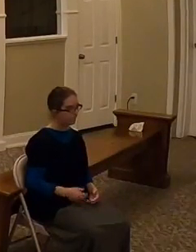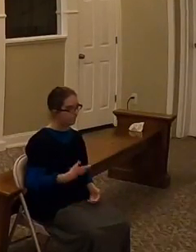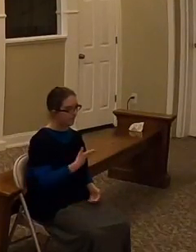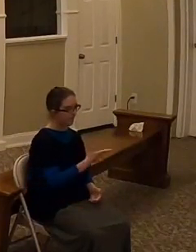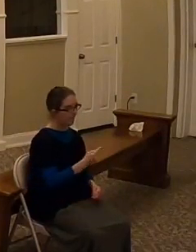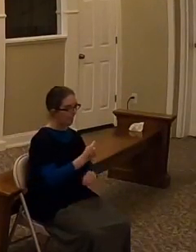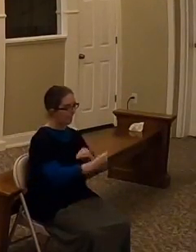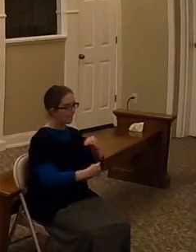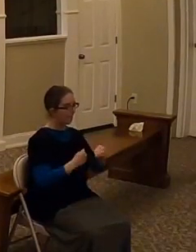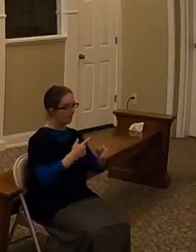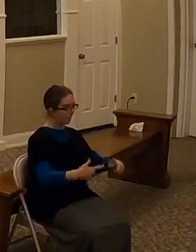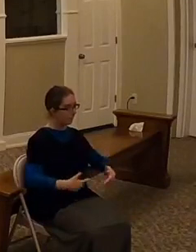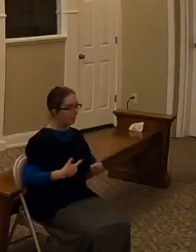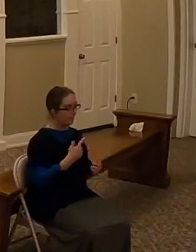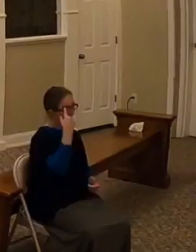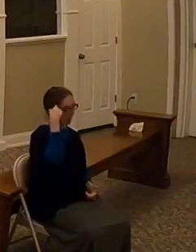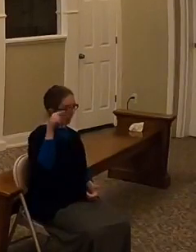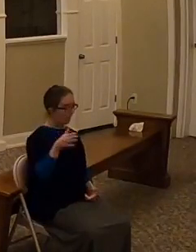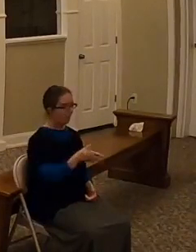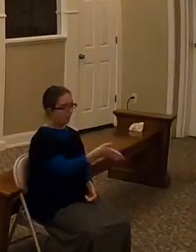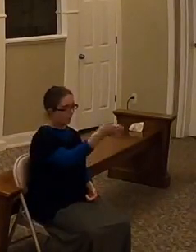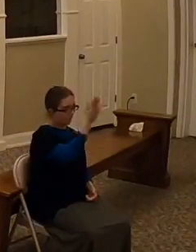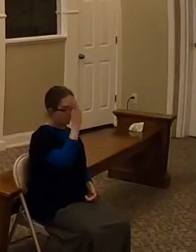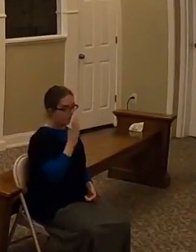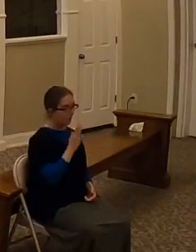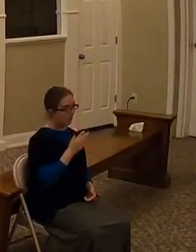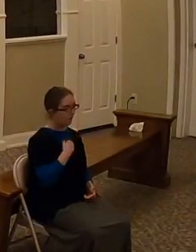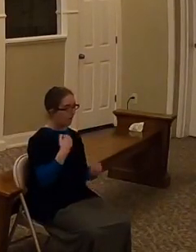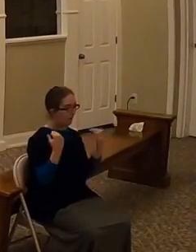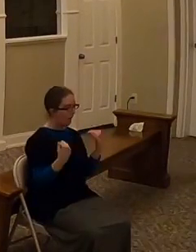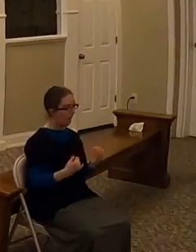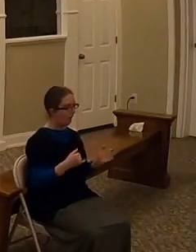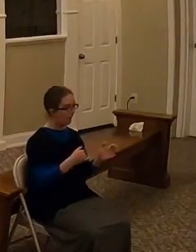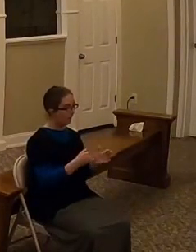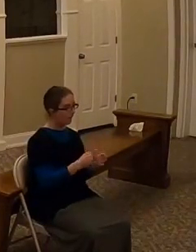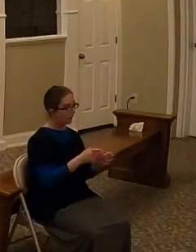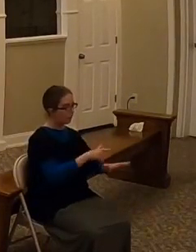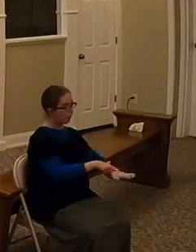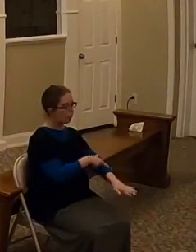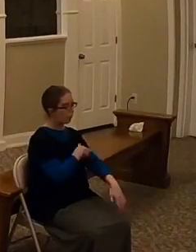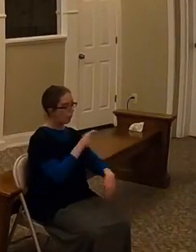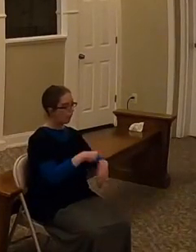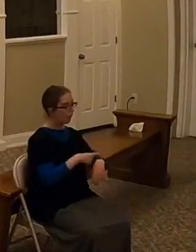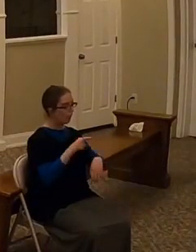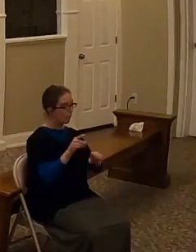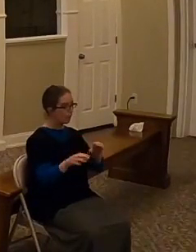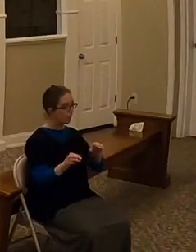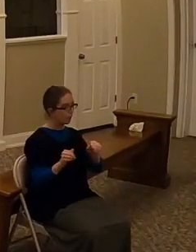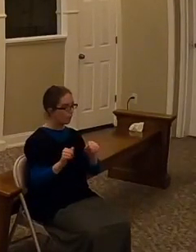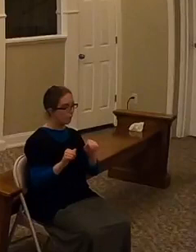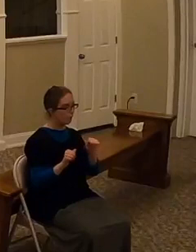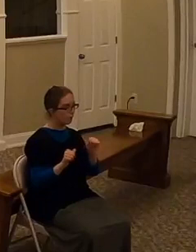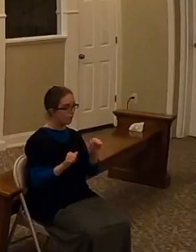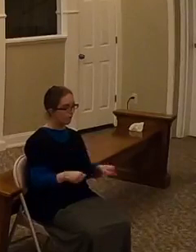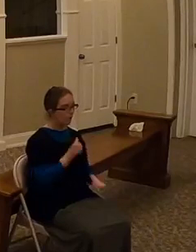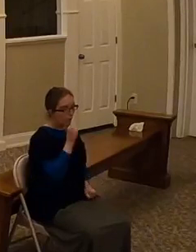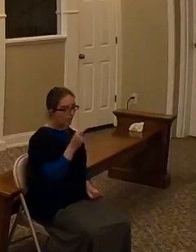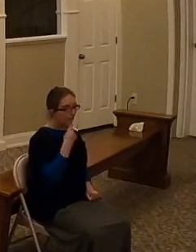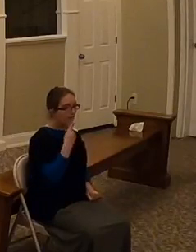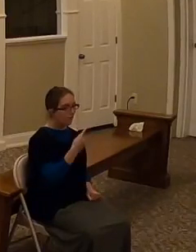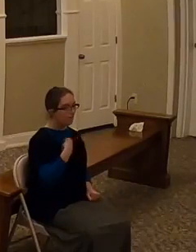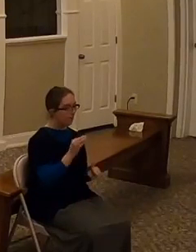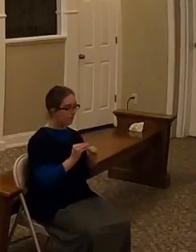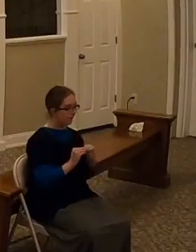something about living for God. Now, I've had the Holy Ghost a long time, so you can't tell me anything about living for God.